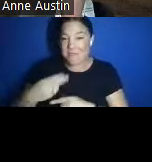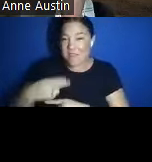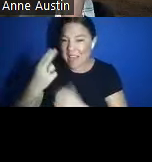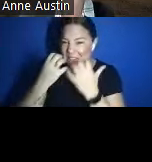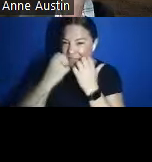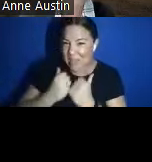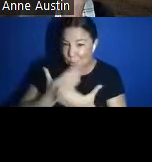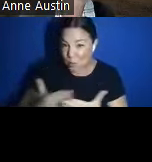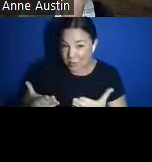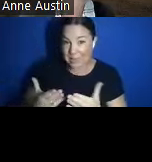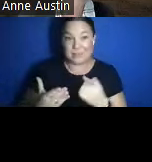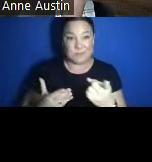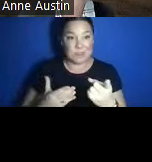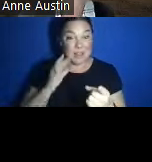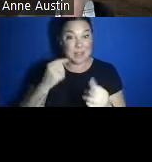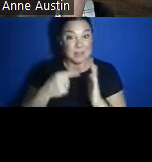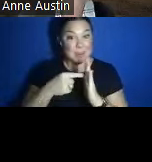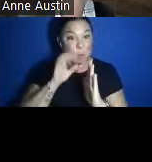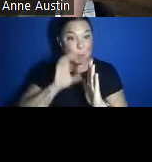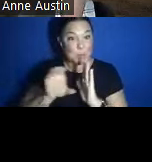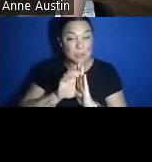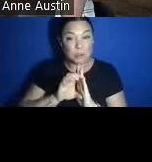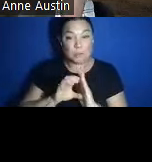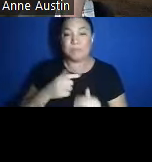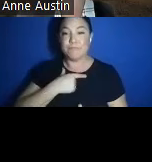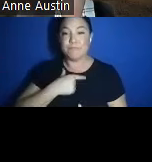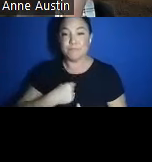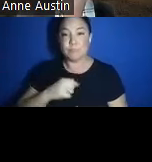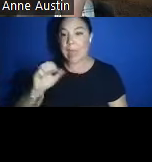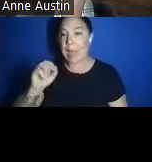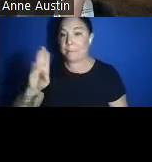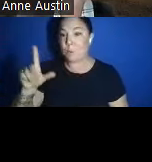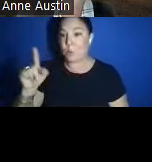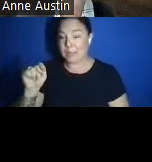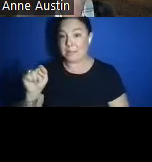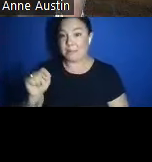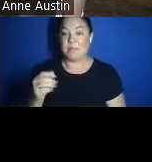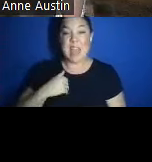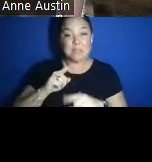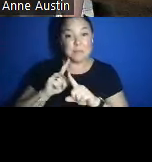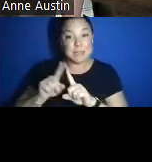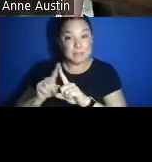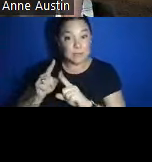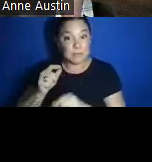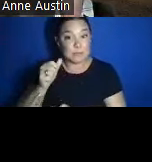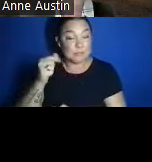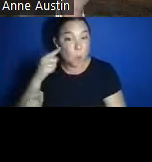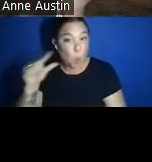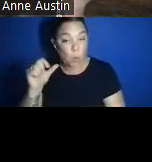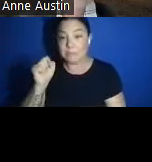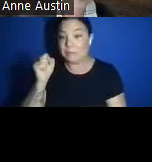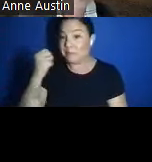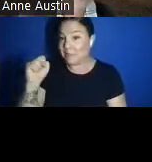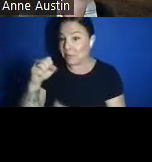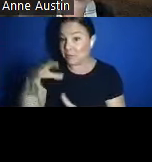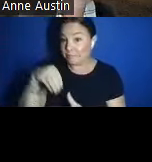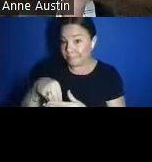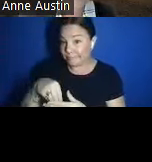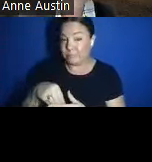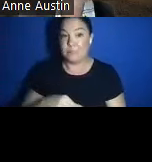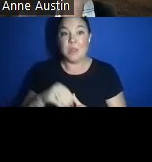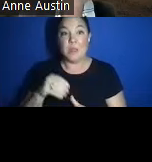here, including a Za amulet made of electrum, which is a mix of silver and gold. The woman you see to